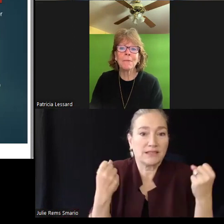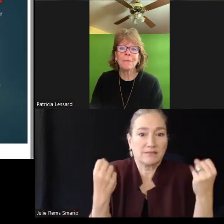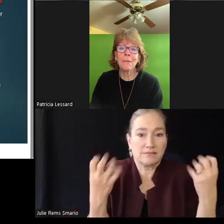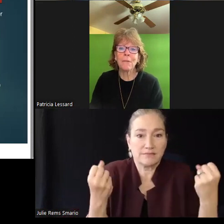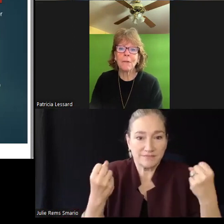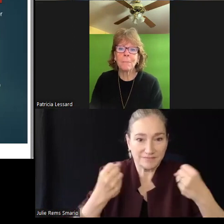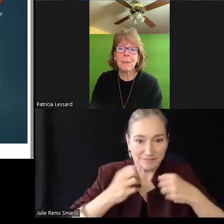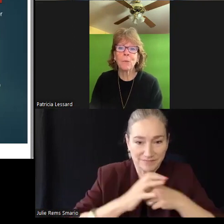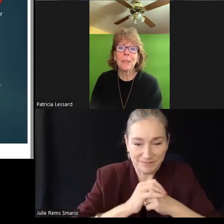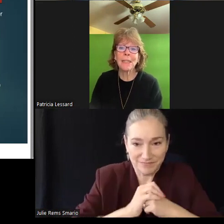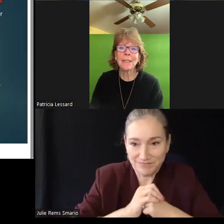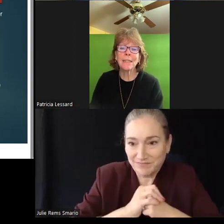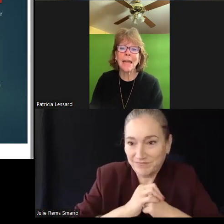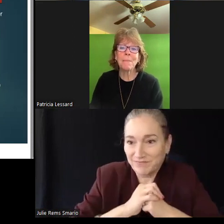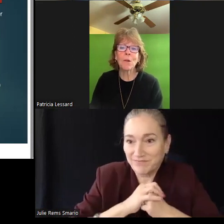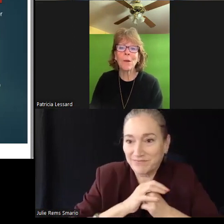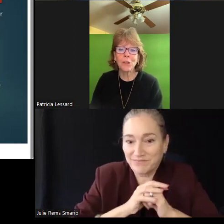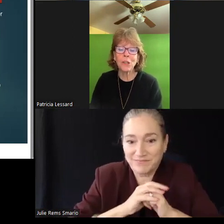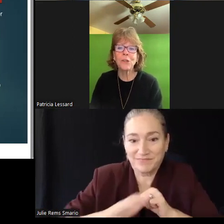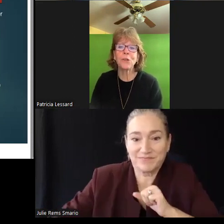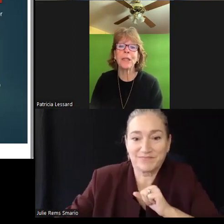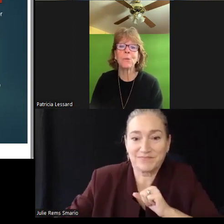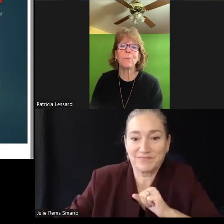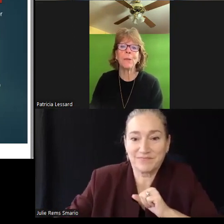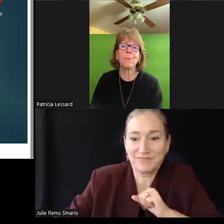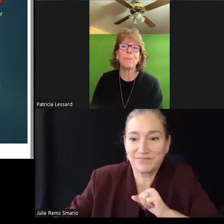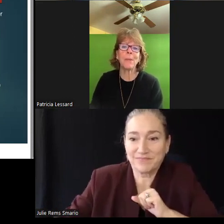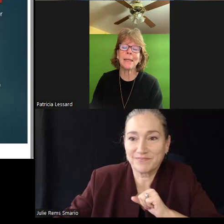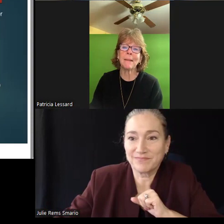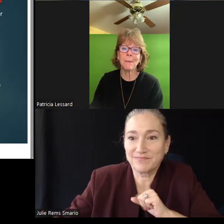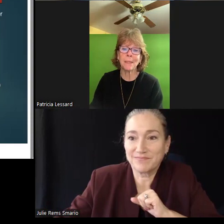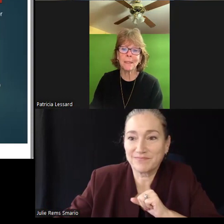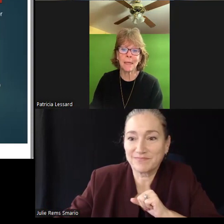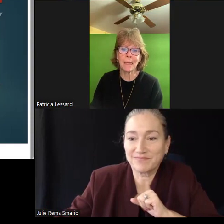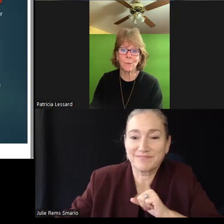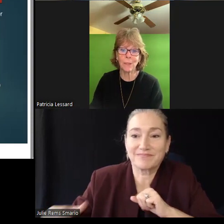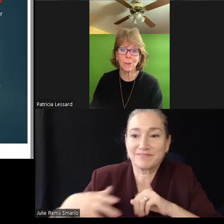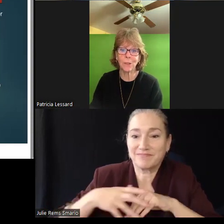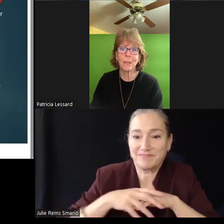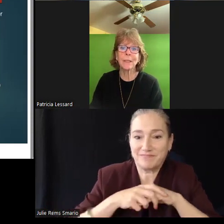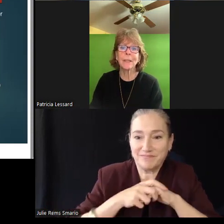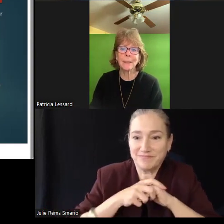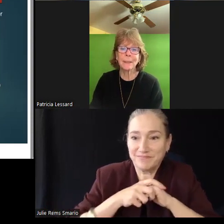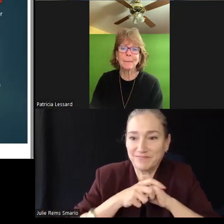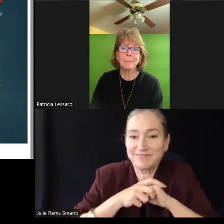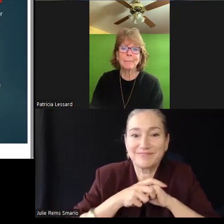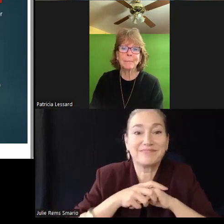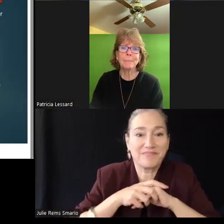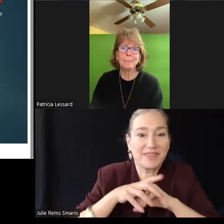Okay, if people would like to type their questions, Julie will be repeating them in sign language.